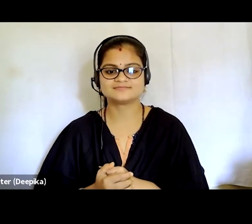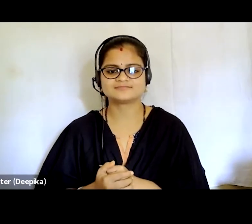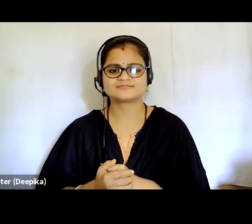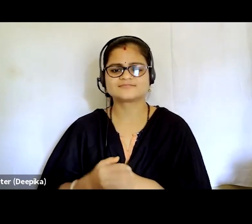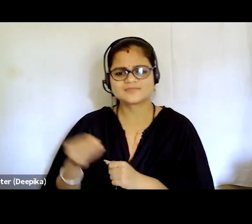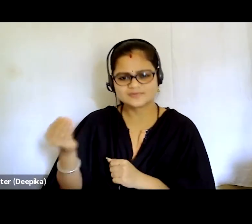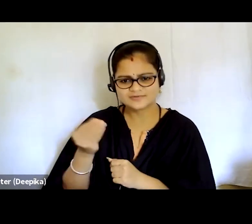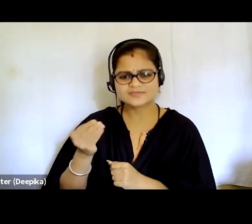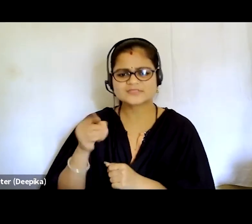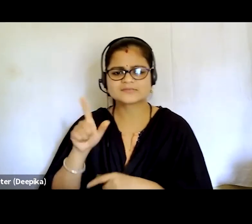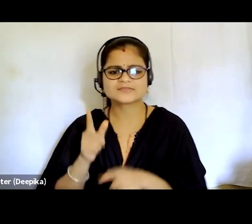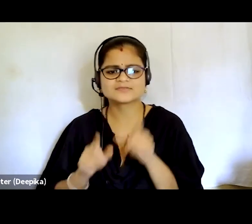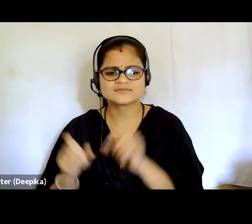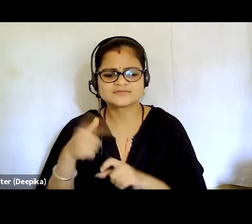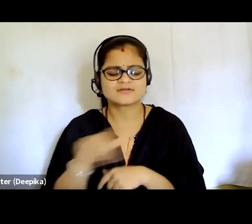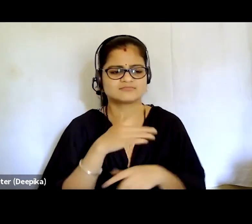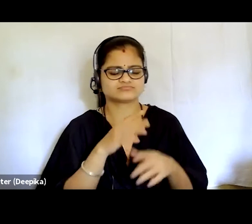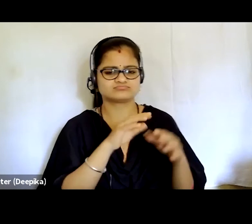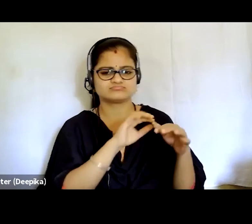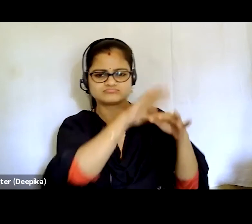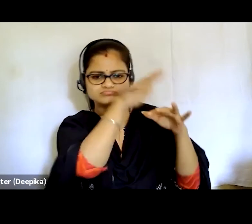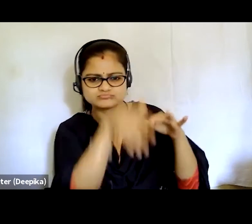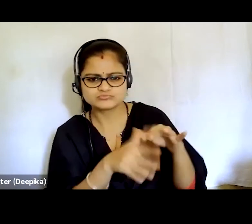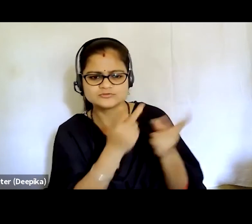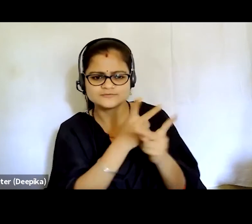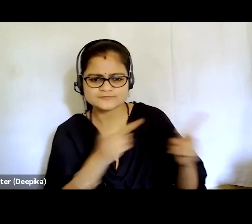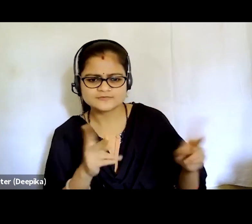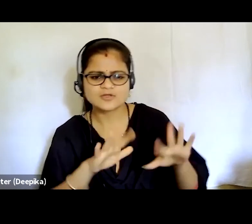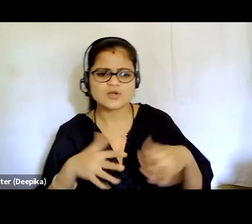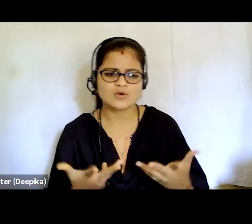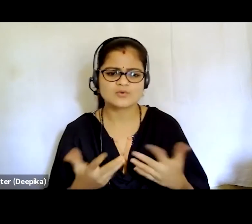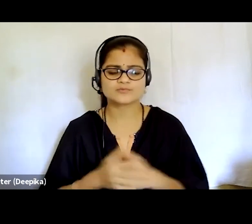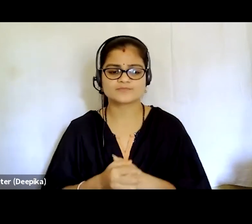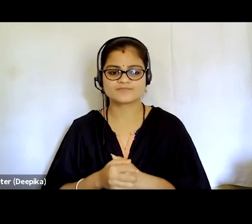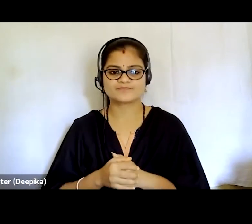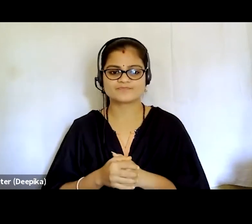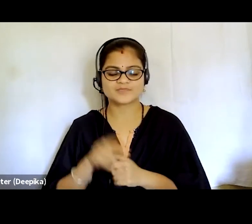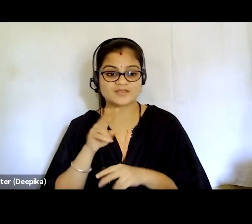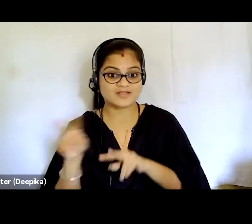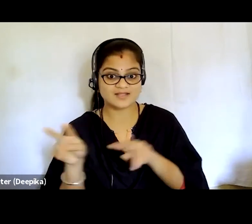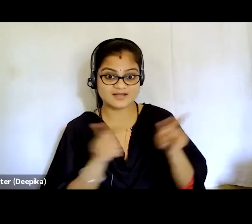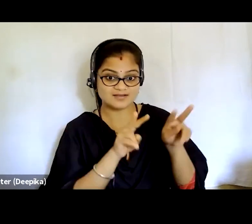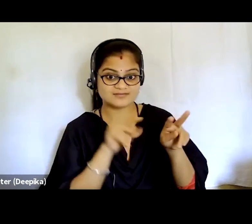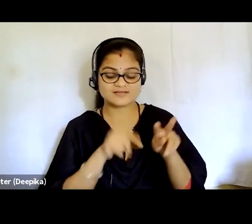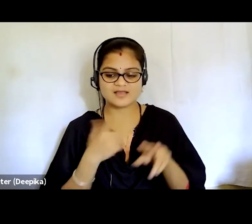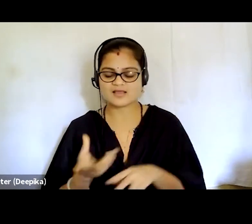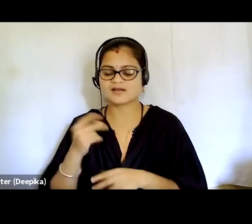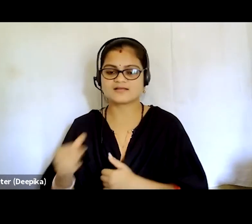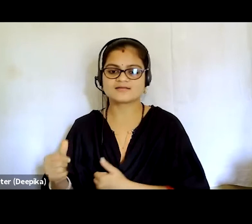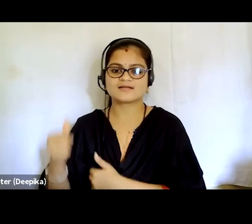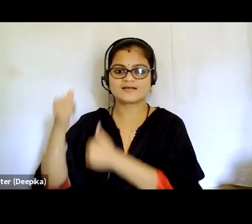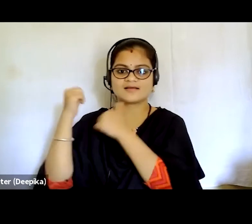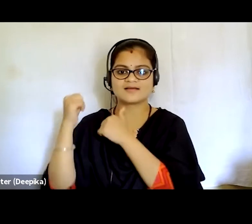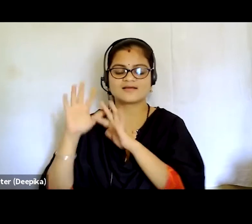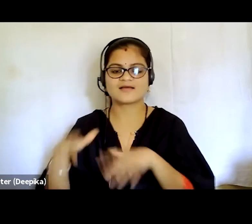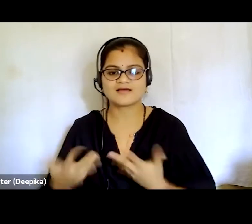just a few that enthralled us over the years. Reliving some of these moments as we go down memory lane